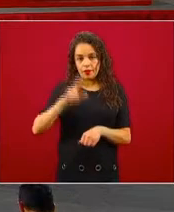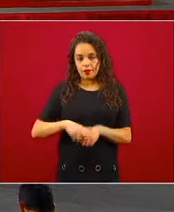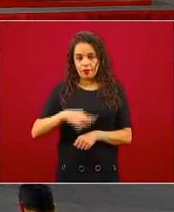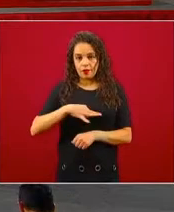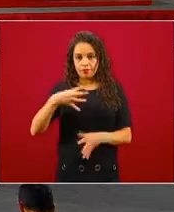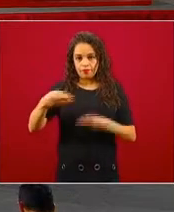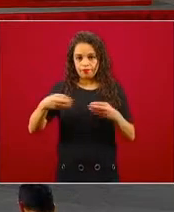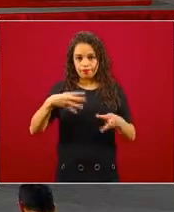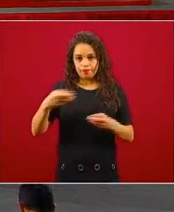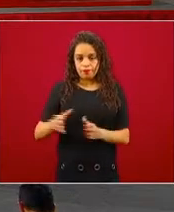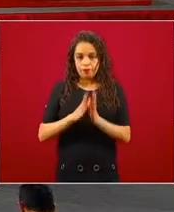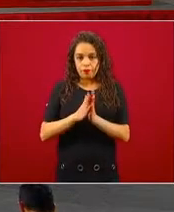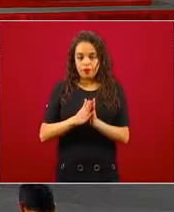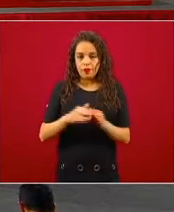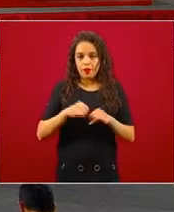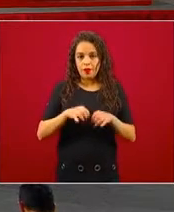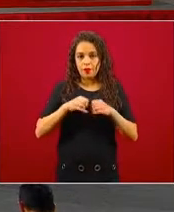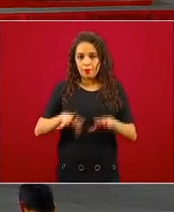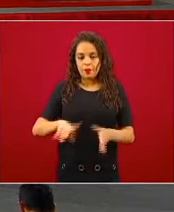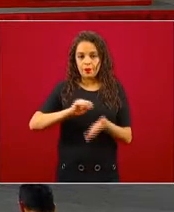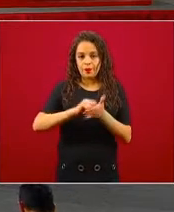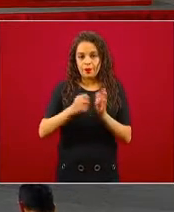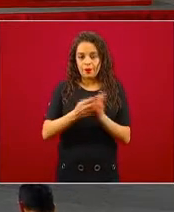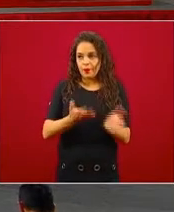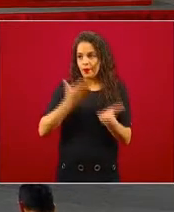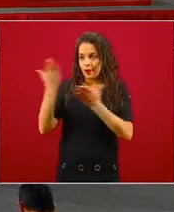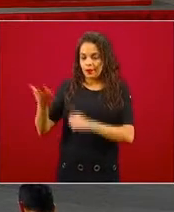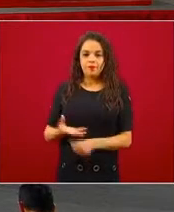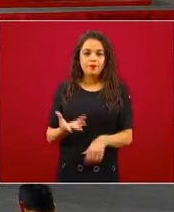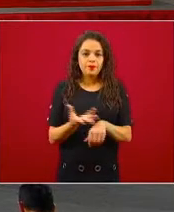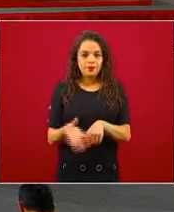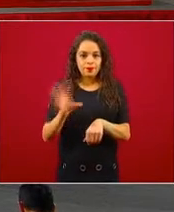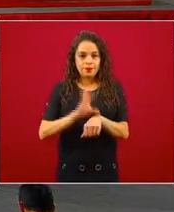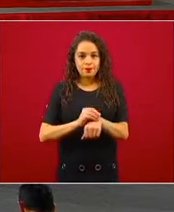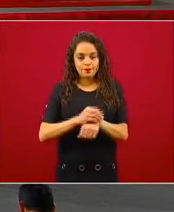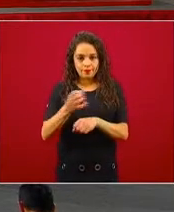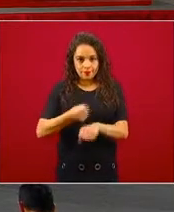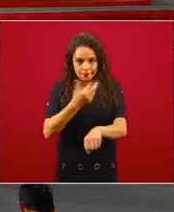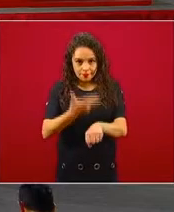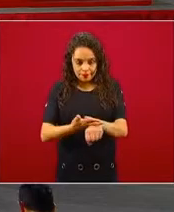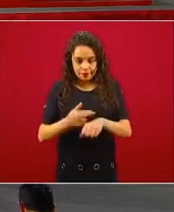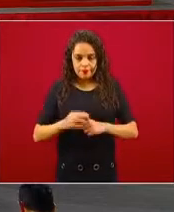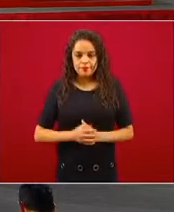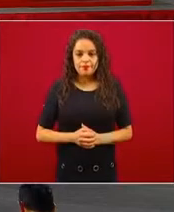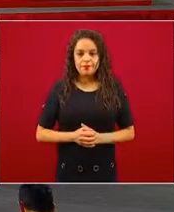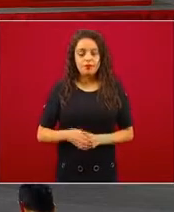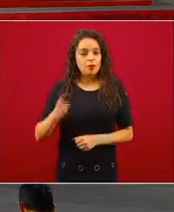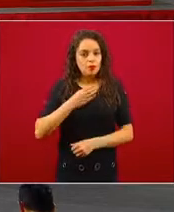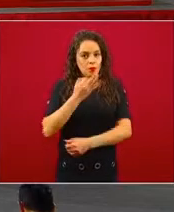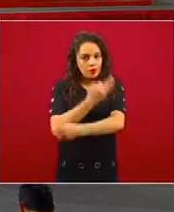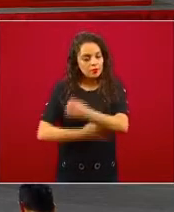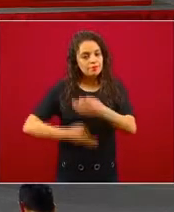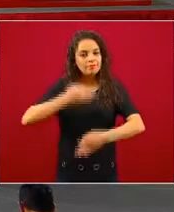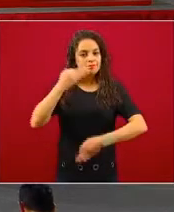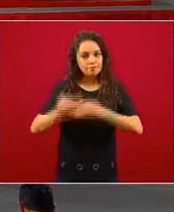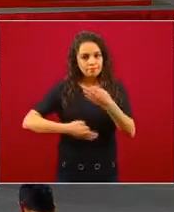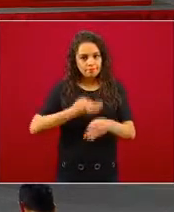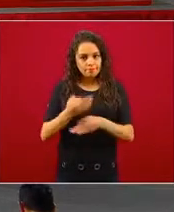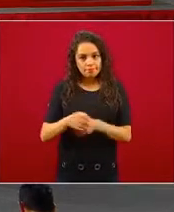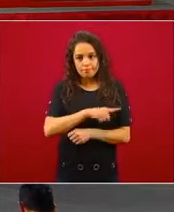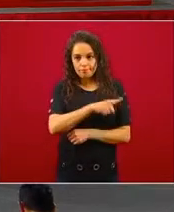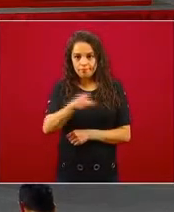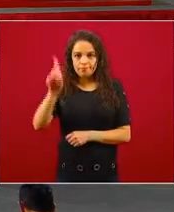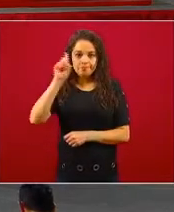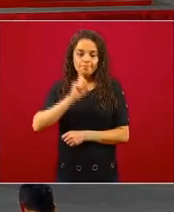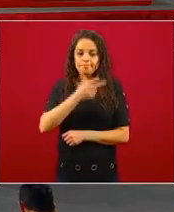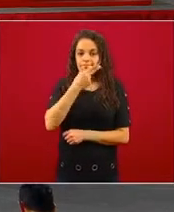So if Dr. Jose Alomia can please present the technical report. Muy buenas tardes a todas y